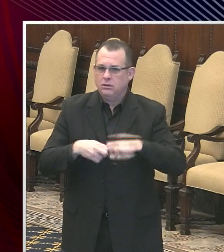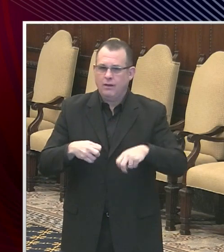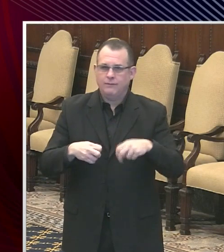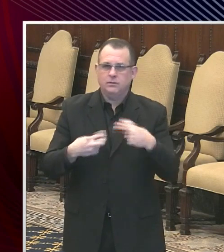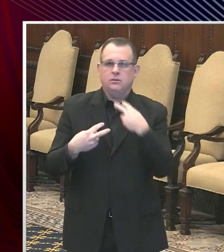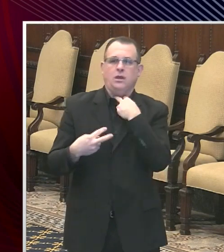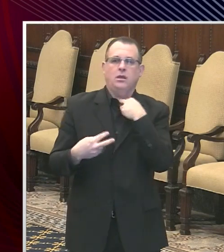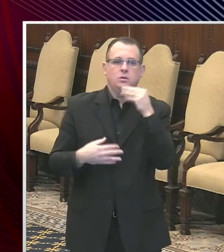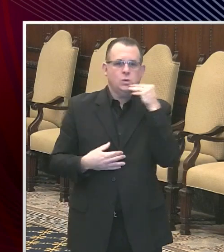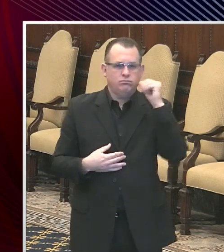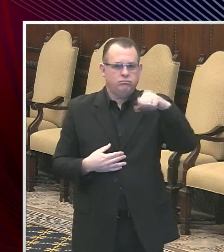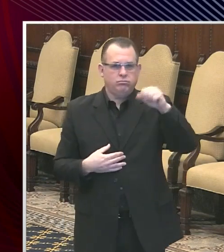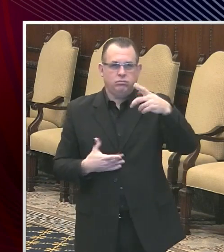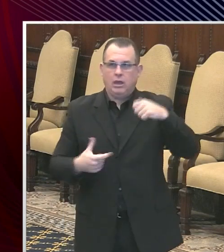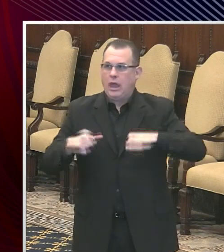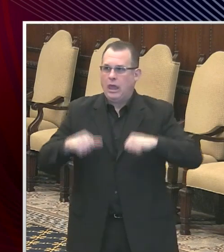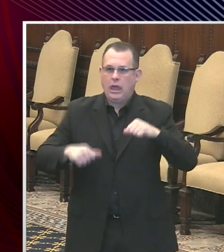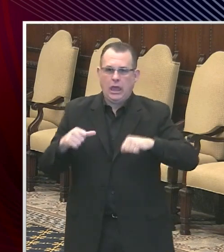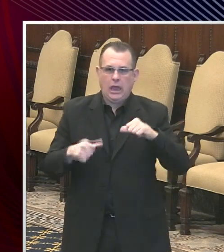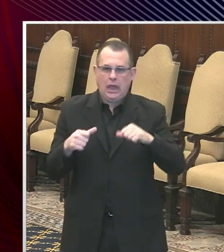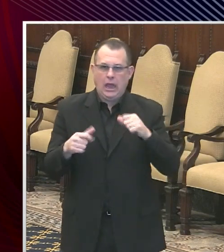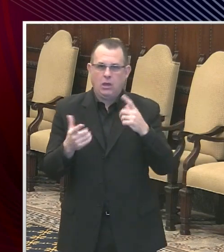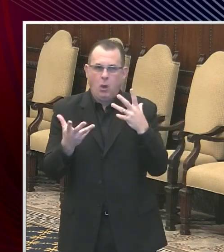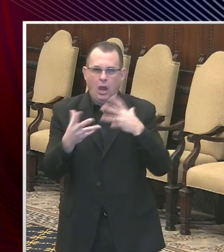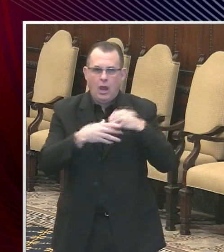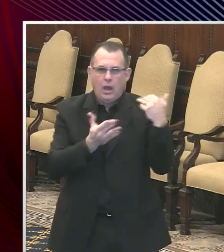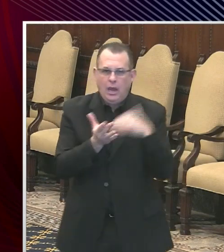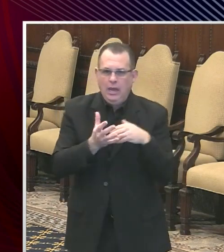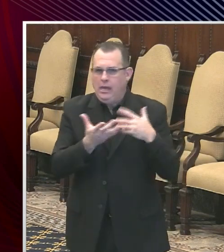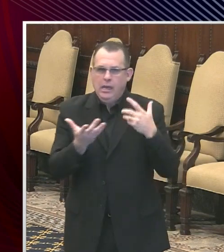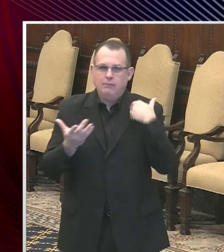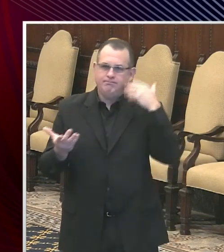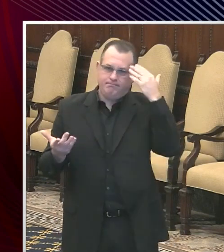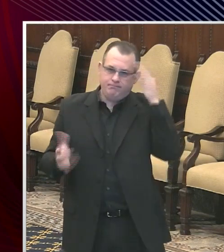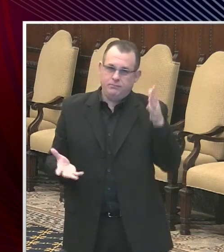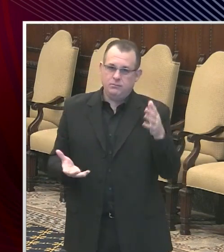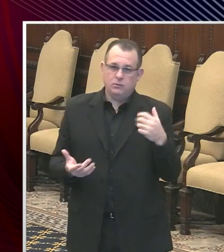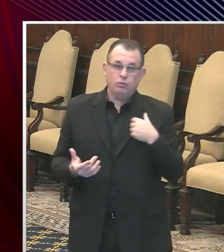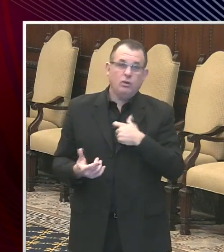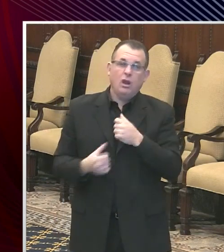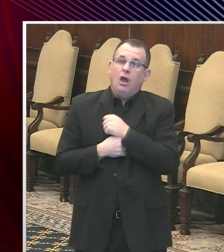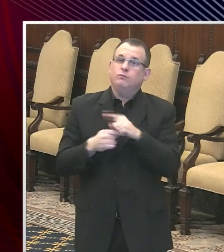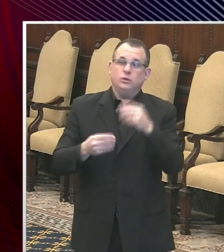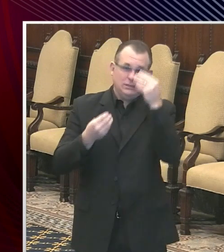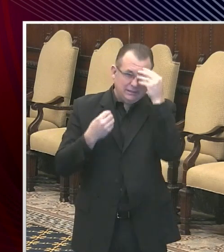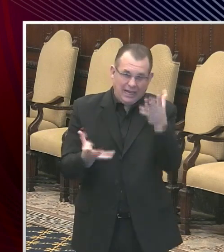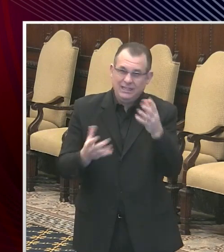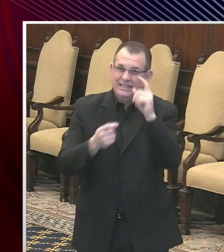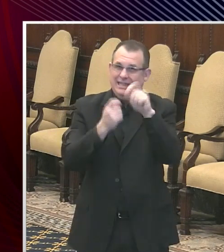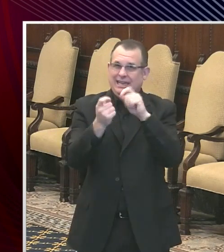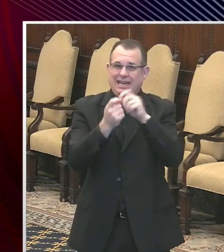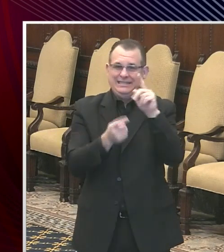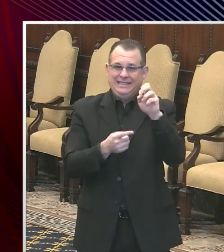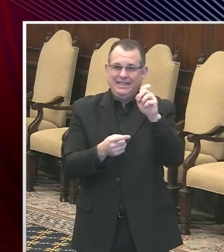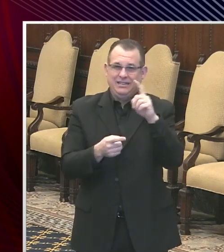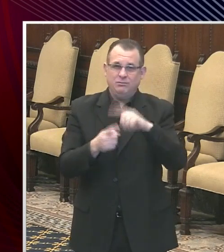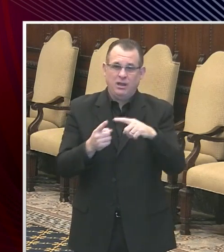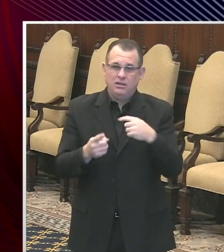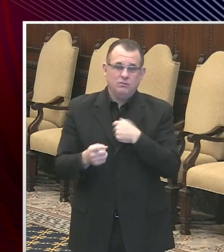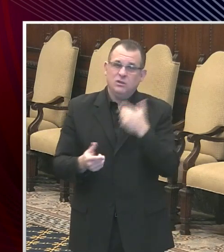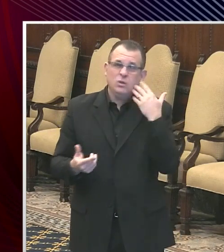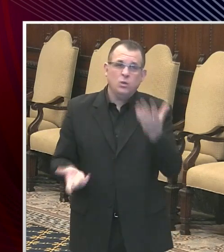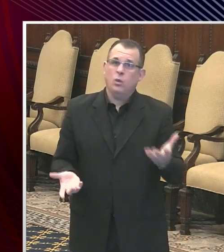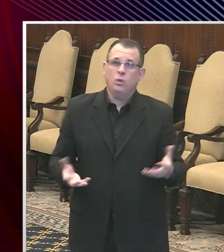uncertainty that they don't know when this is going to happen. And I would love to be able to say, well, it's going to be on this date, but I really don't know. I'll just say what I said before.